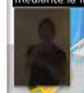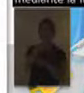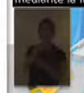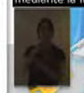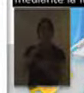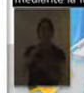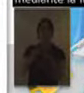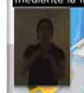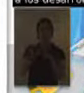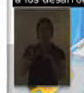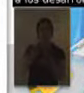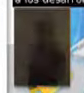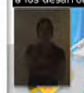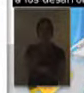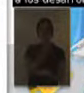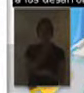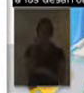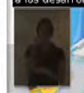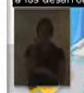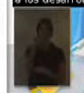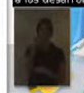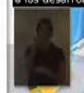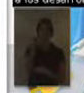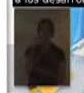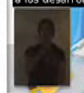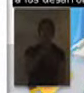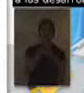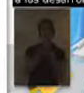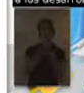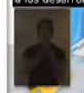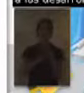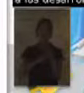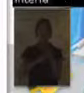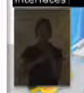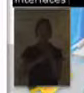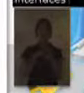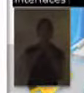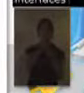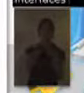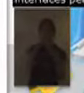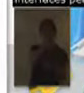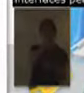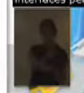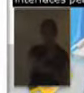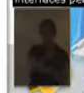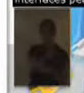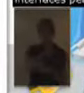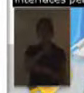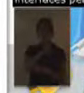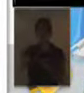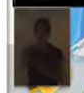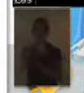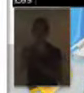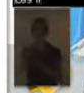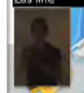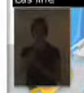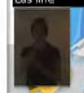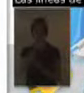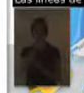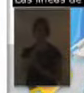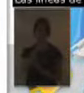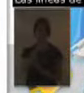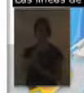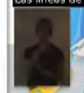therefore enable the developers to be able to develop all the appropriate user